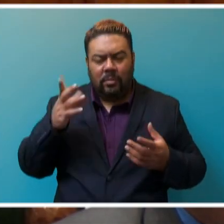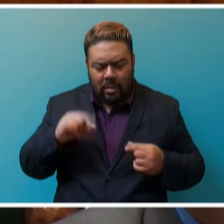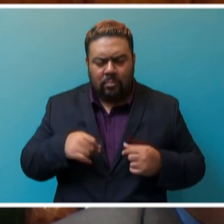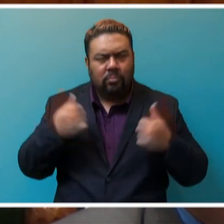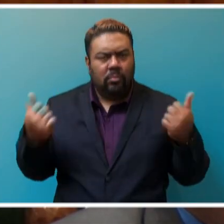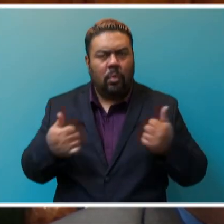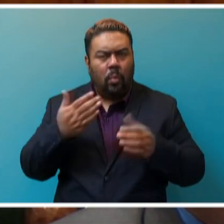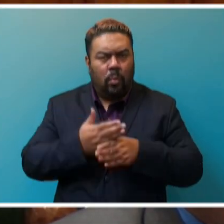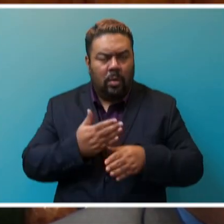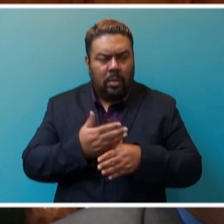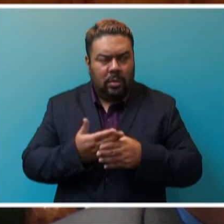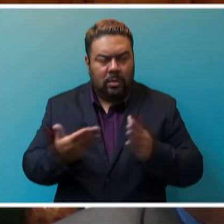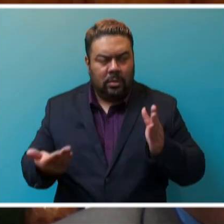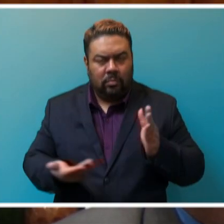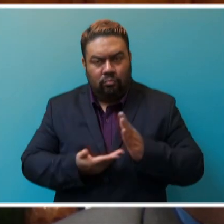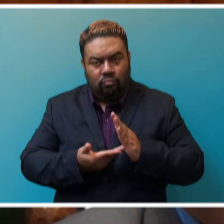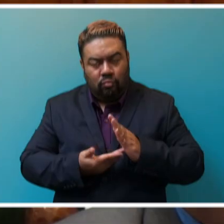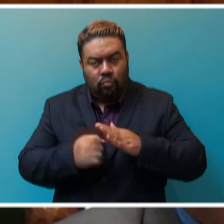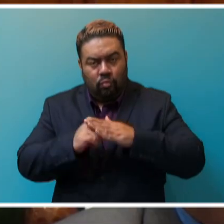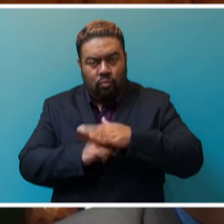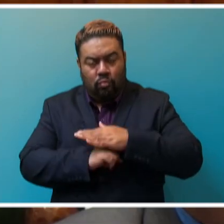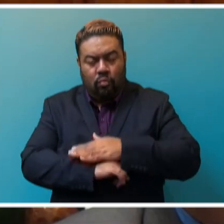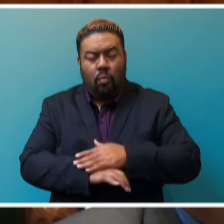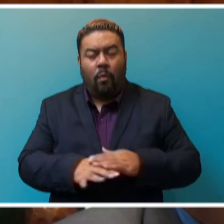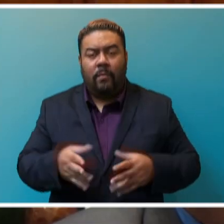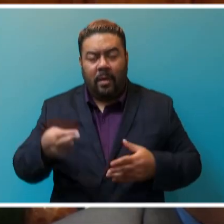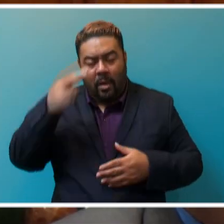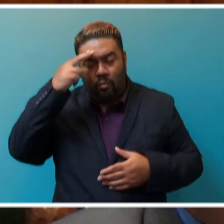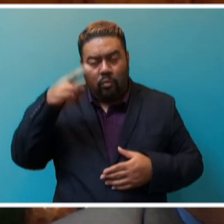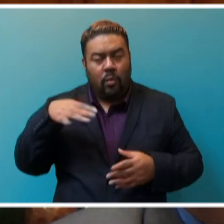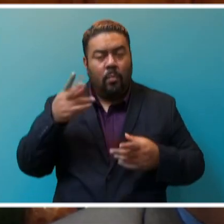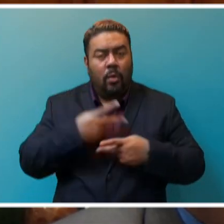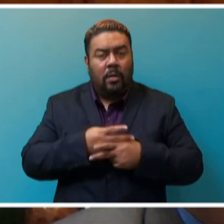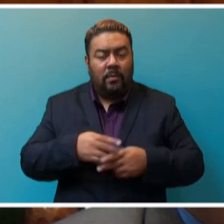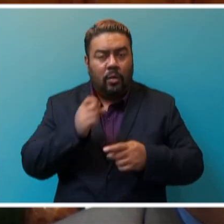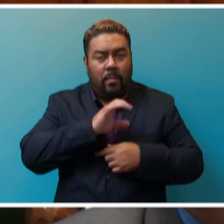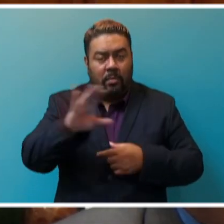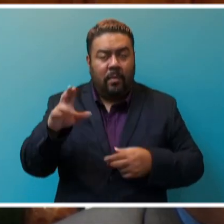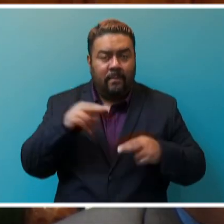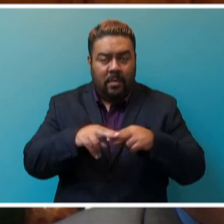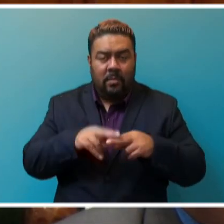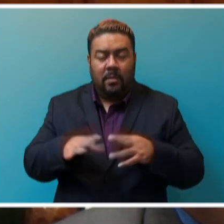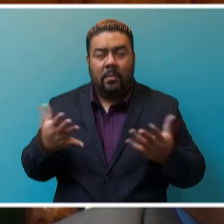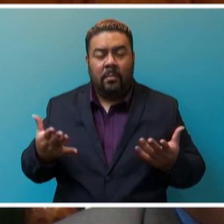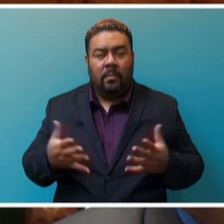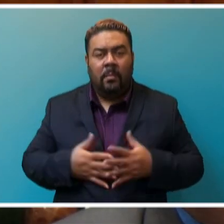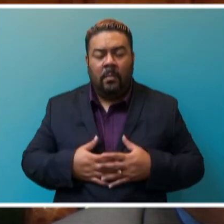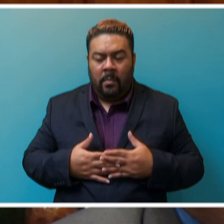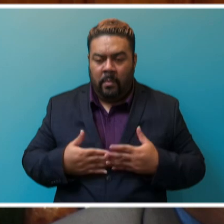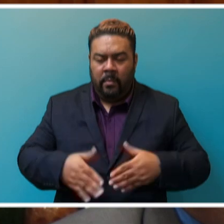significant groundwork towards establishment of the National Productivity Commission of Fiji, a landmark initiative to